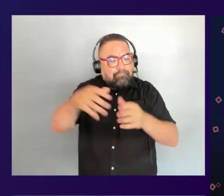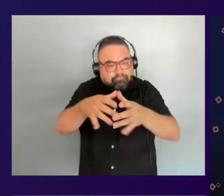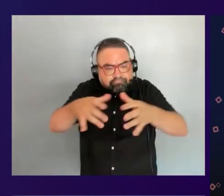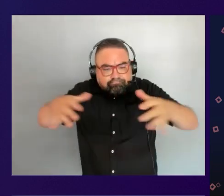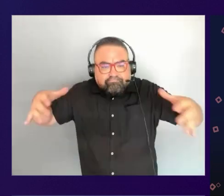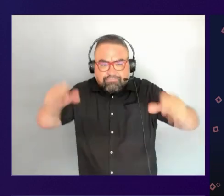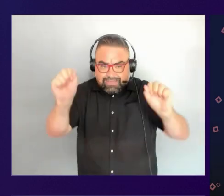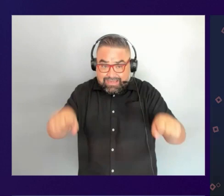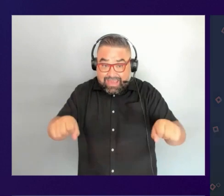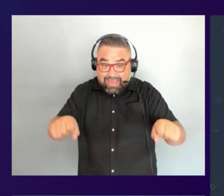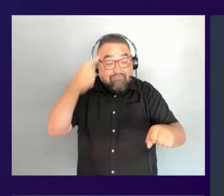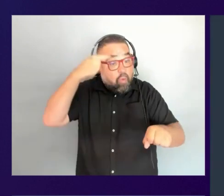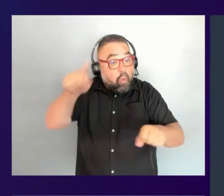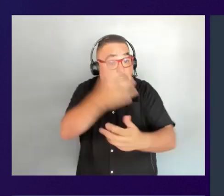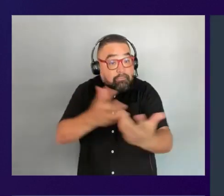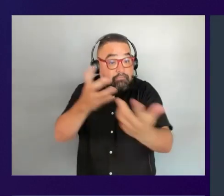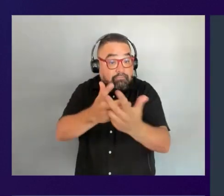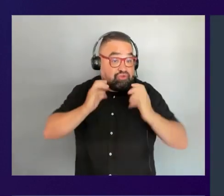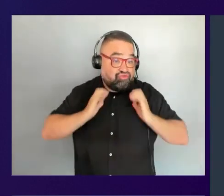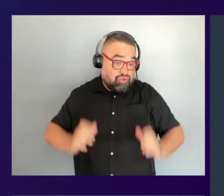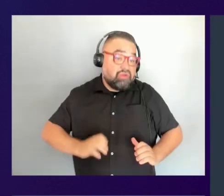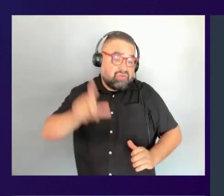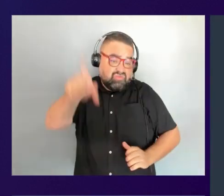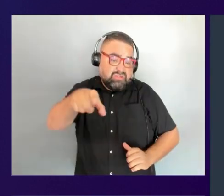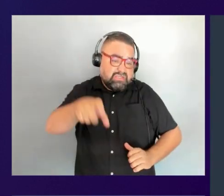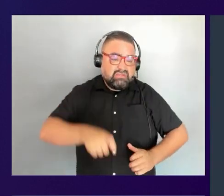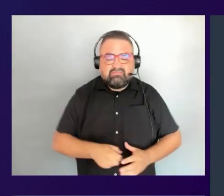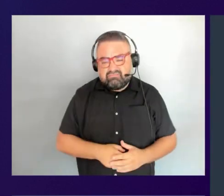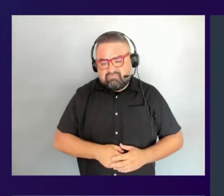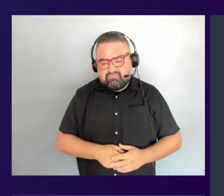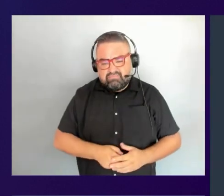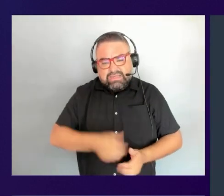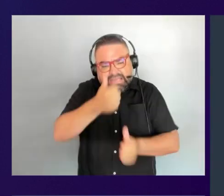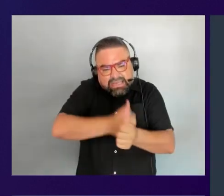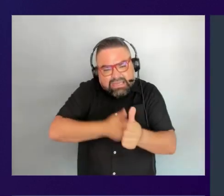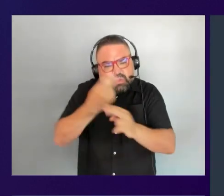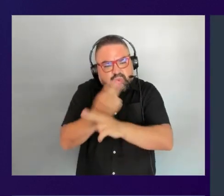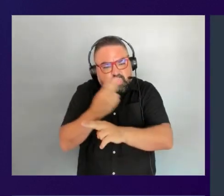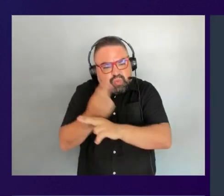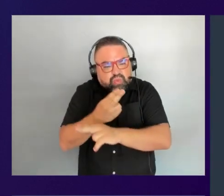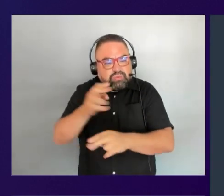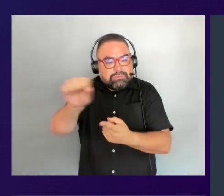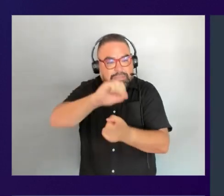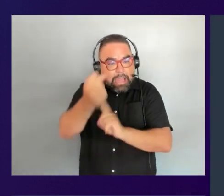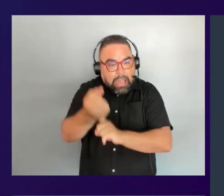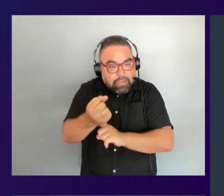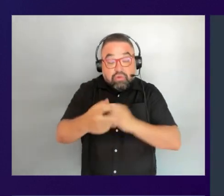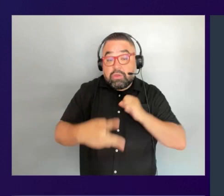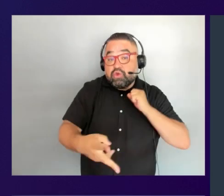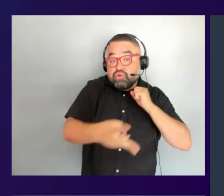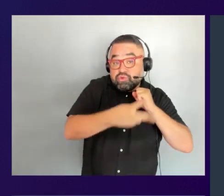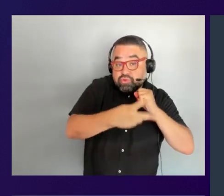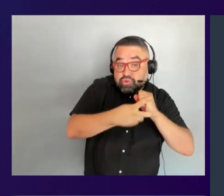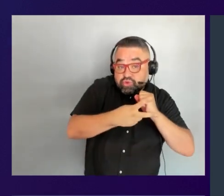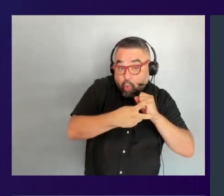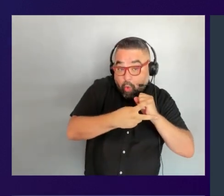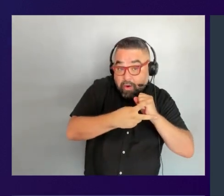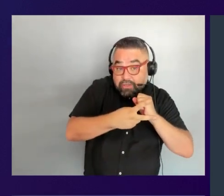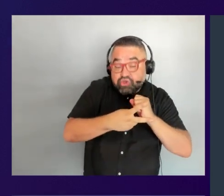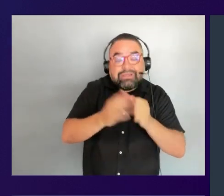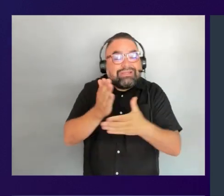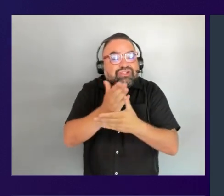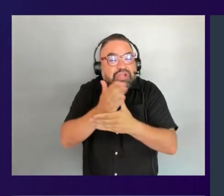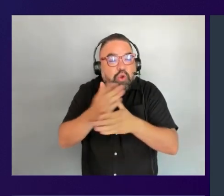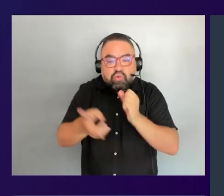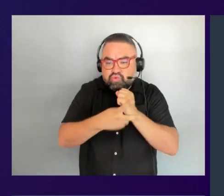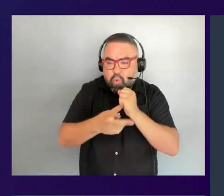needs. For each of these use cases, shared storage becomes a critical foundation of a